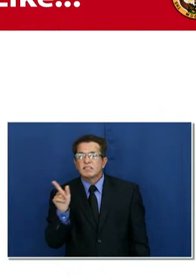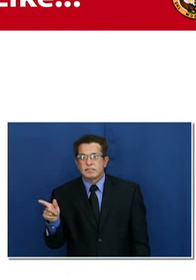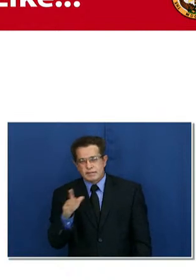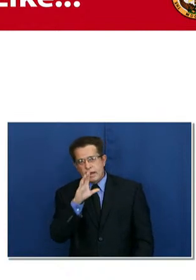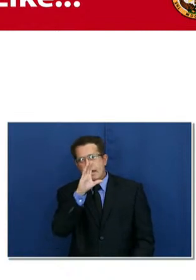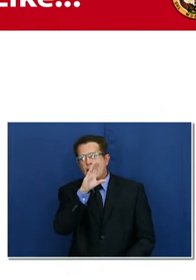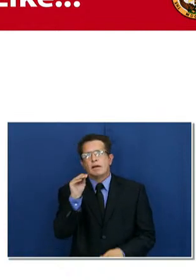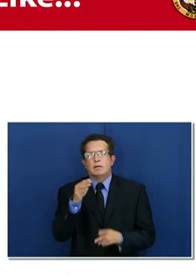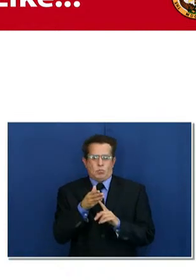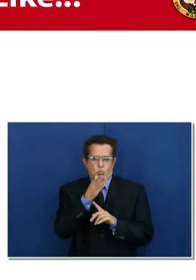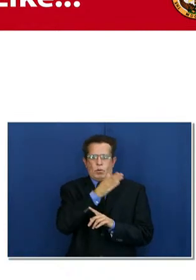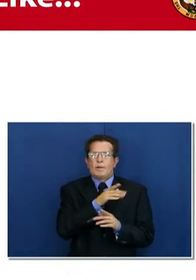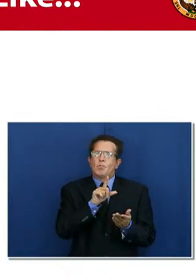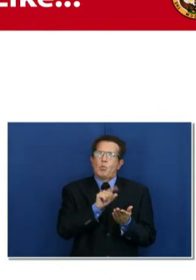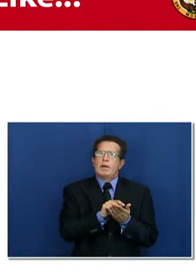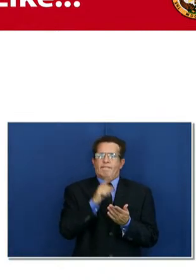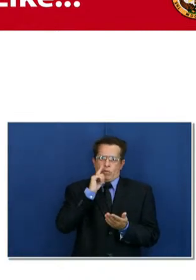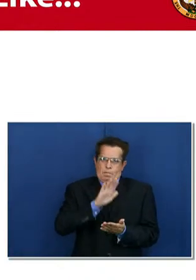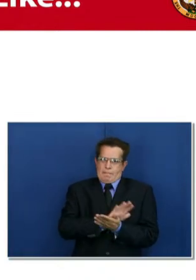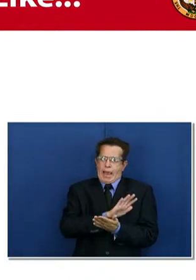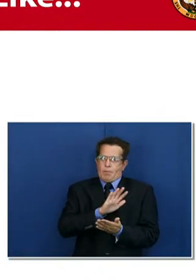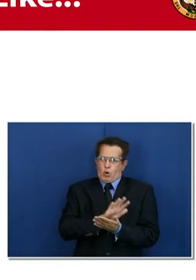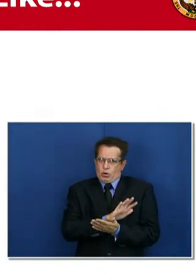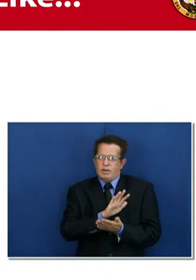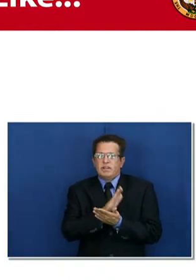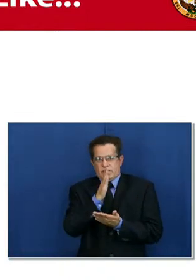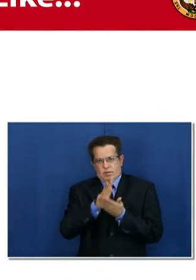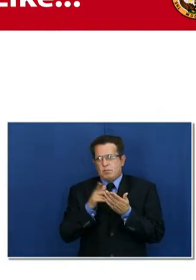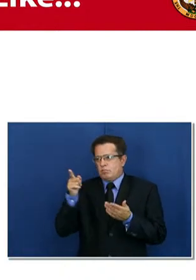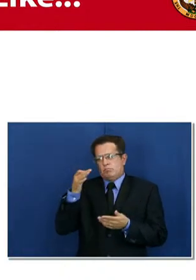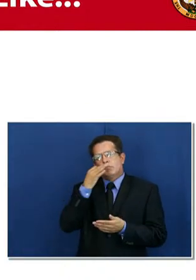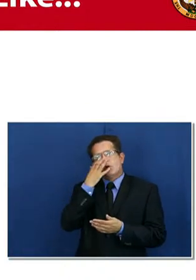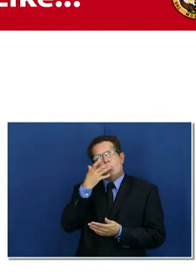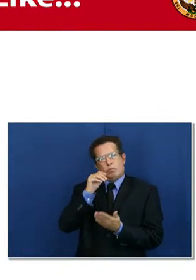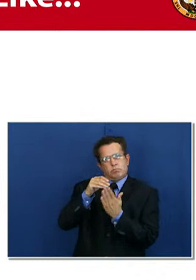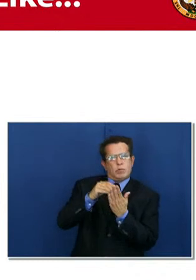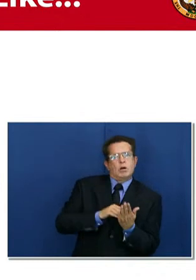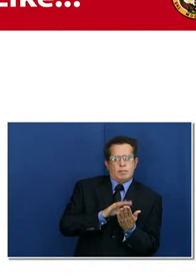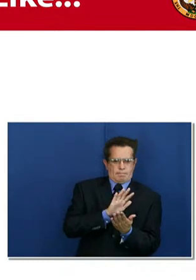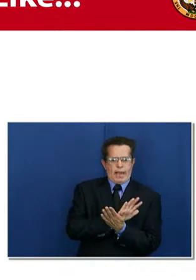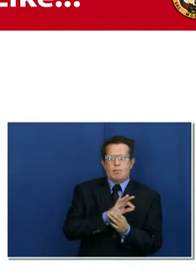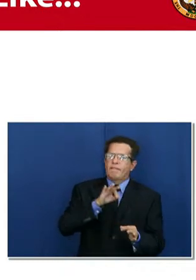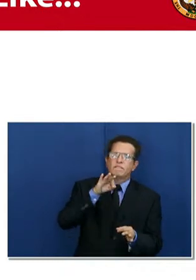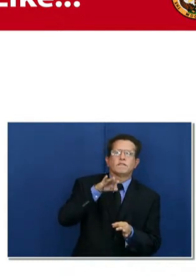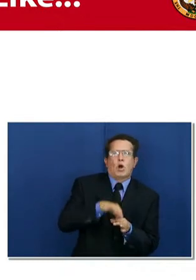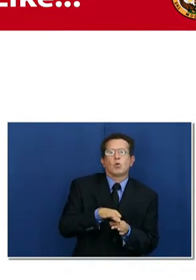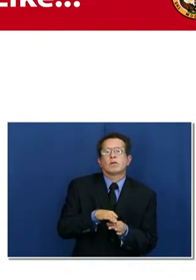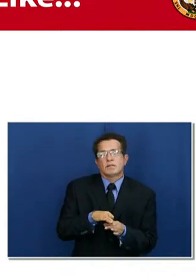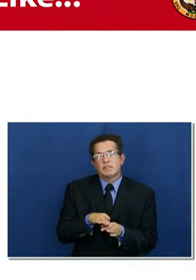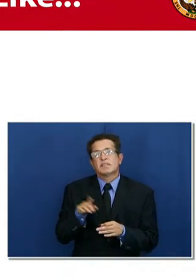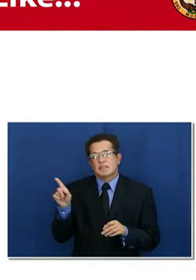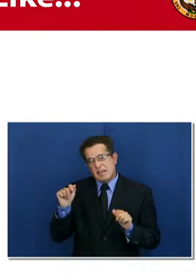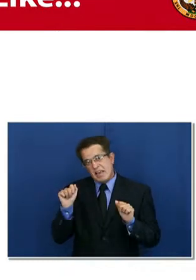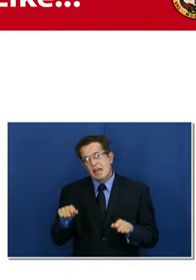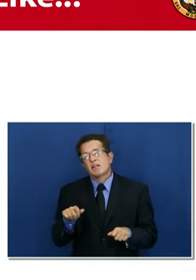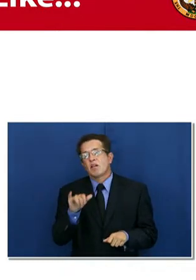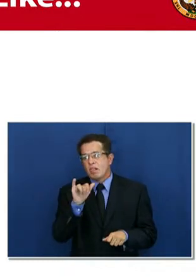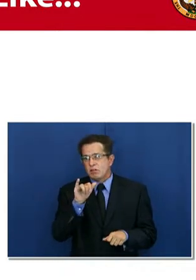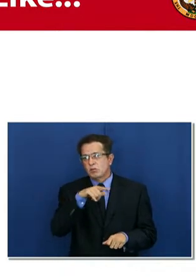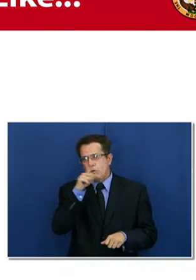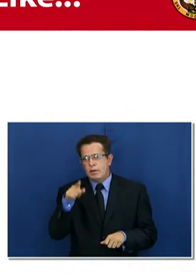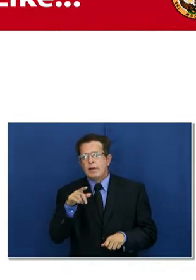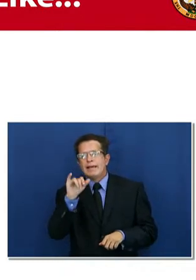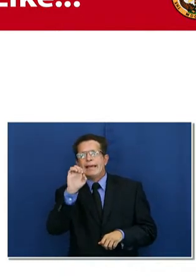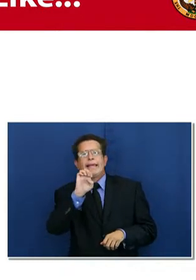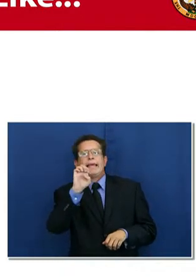to pre-printed paper ballots for those voters that go to their assigned respective polling location. And then on the egress side